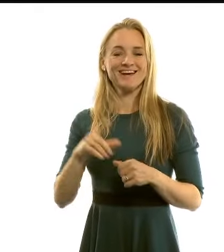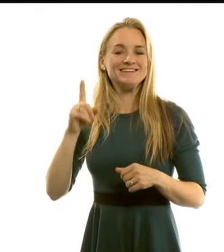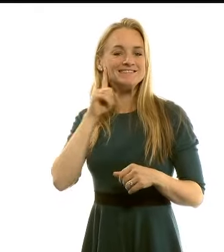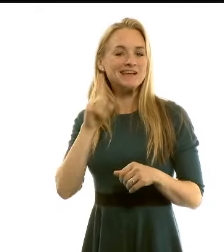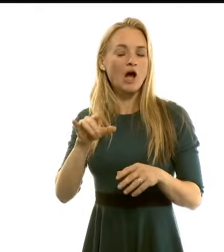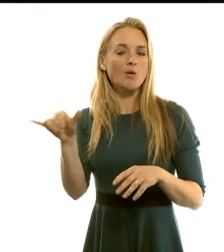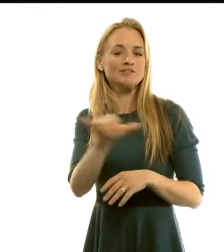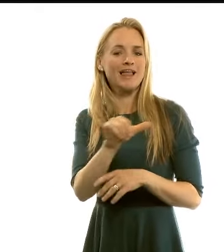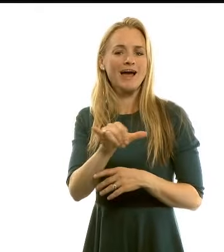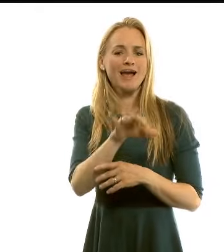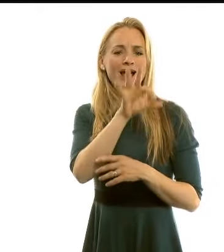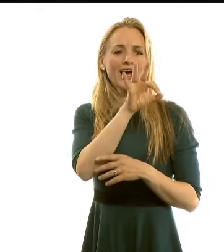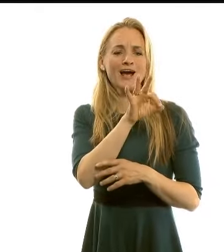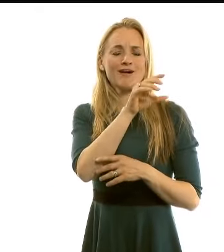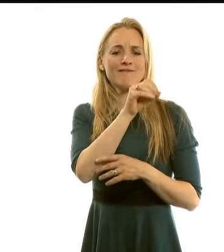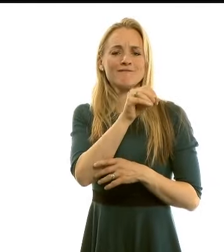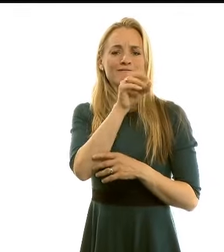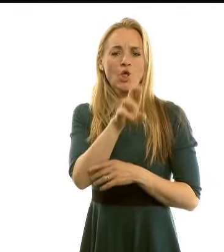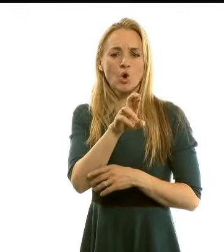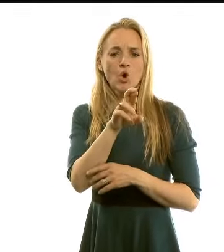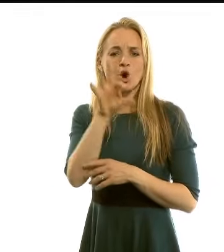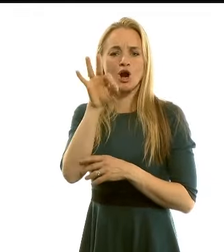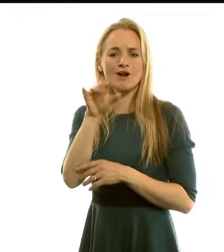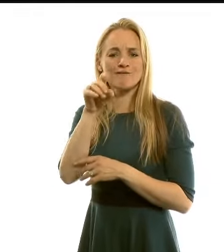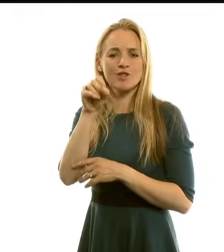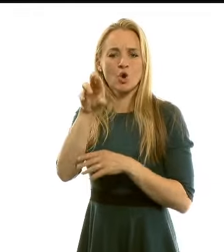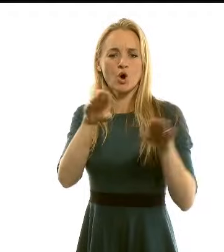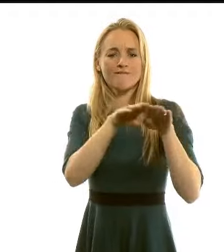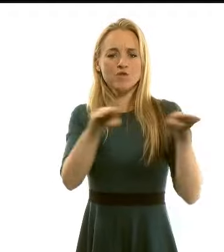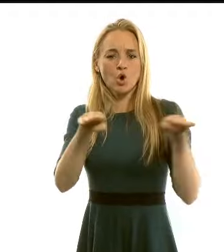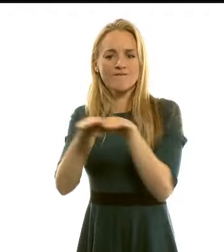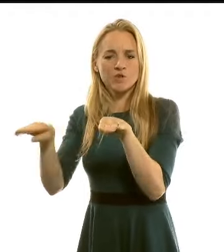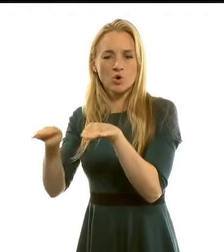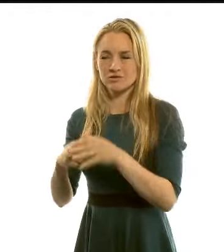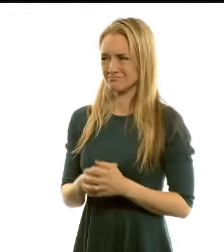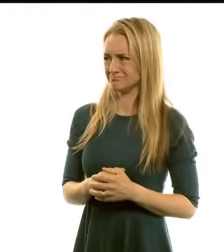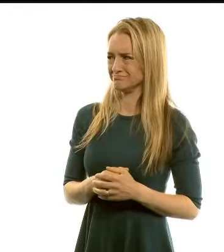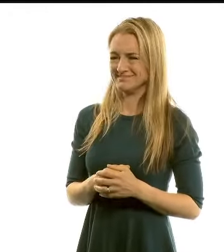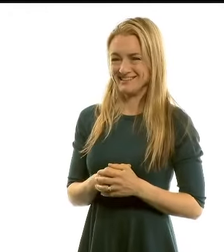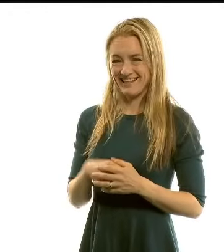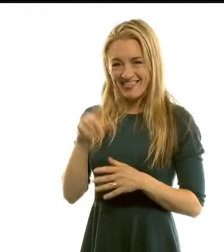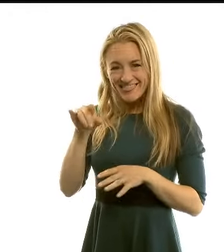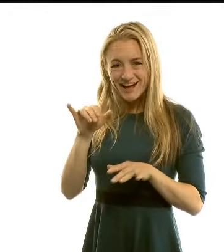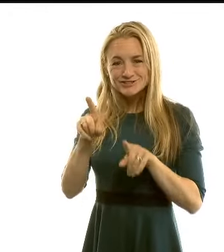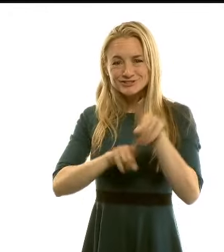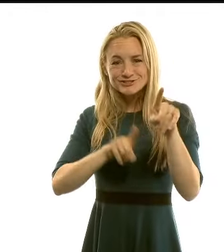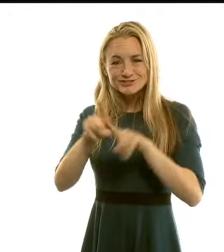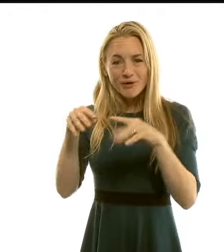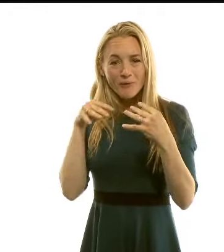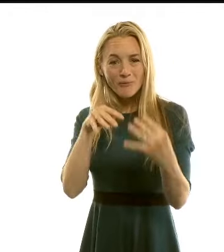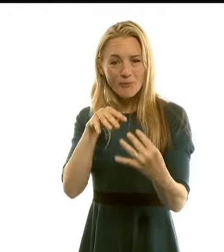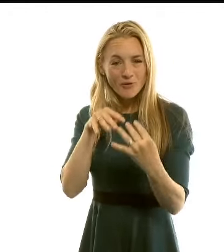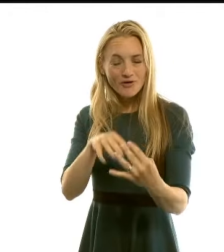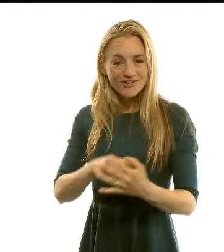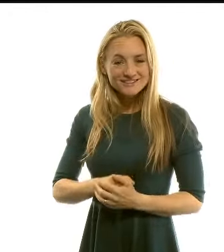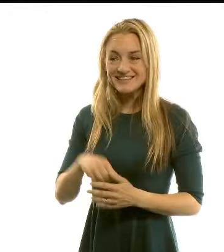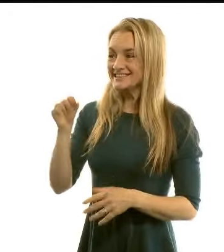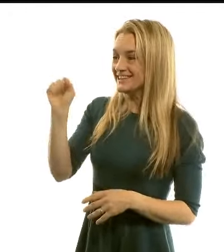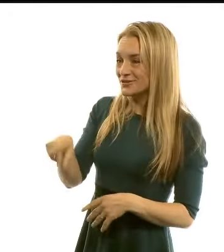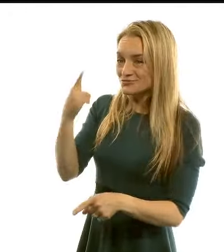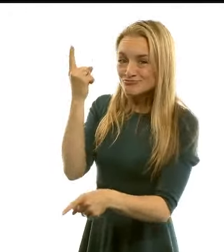Can it be LEGO Star Wars? Yes, it is LEGO Star Wars. Good one. Yes. And about to make a completely, a totally